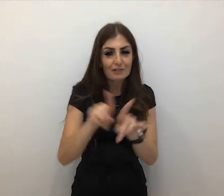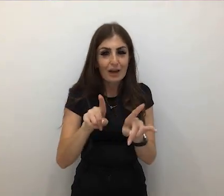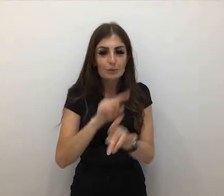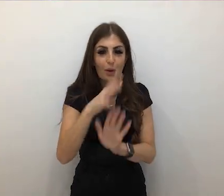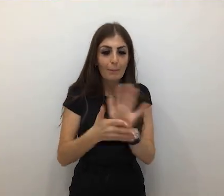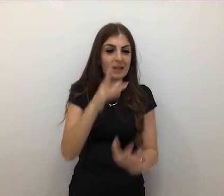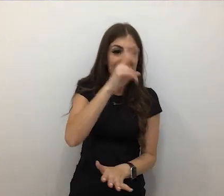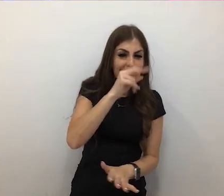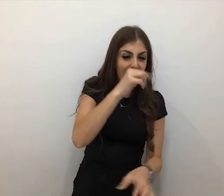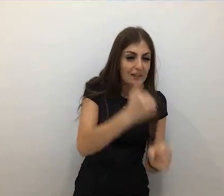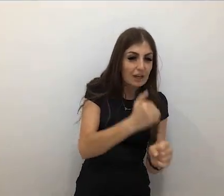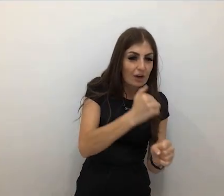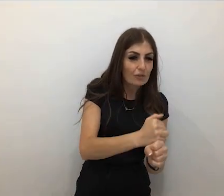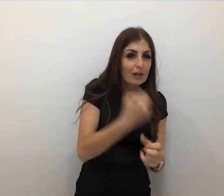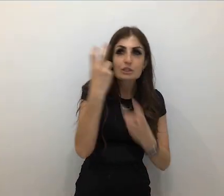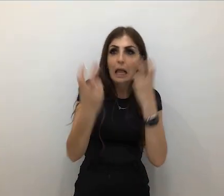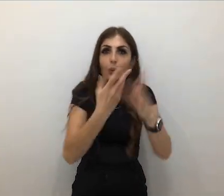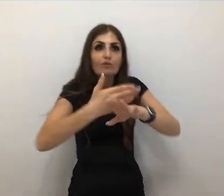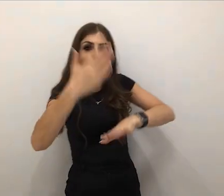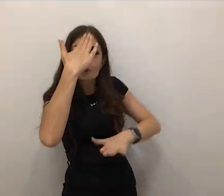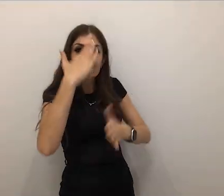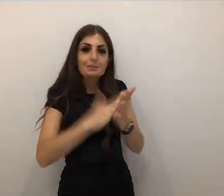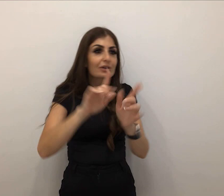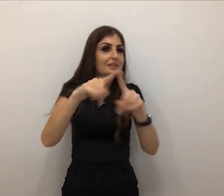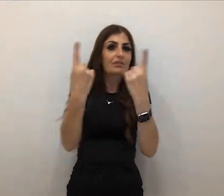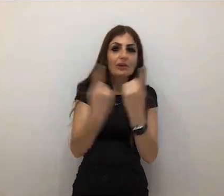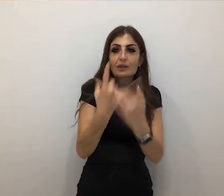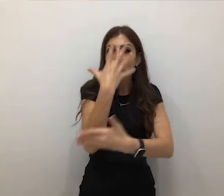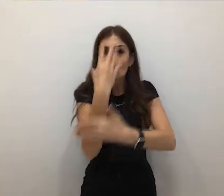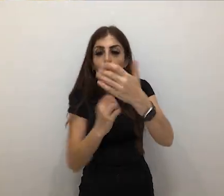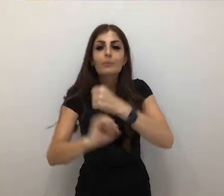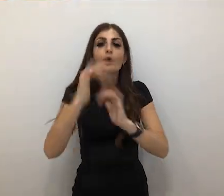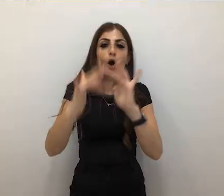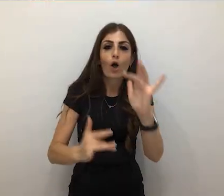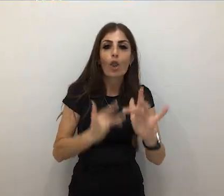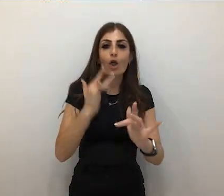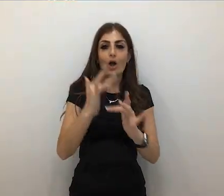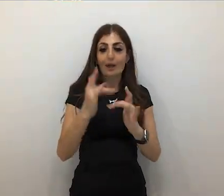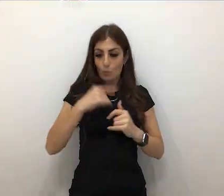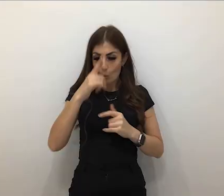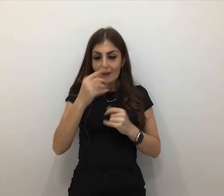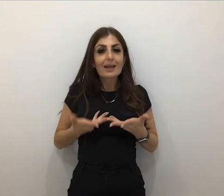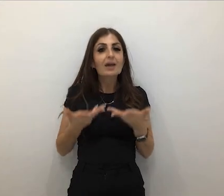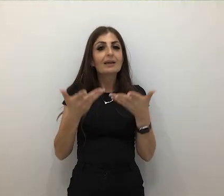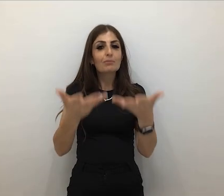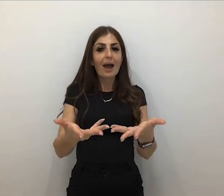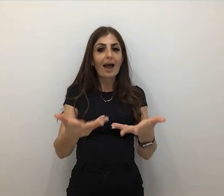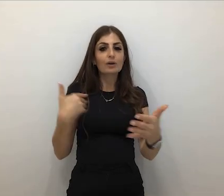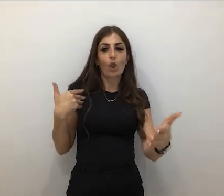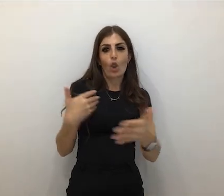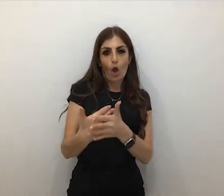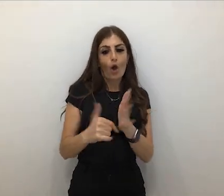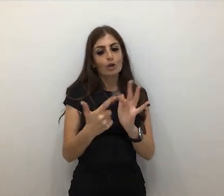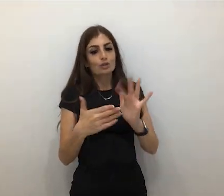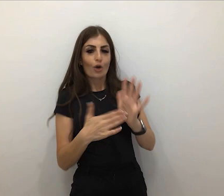from the younger generations. They're looking for new experiences that captivate them online. Brands being able to reward those long-term supporters, the people that have been